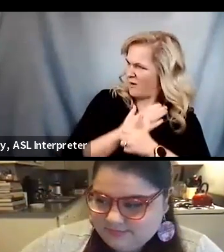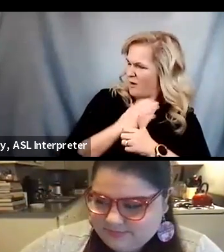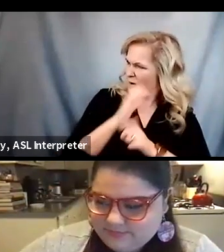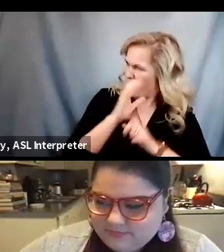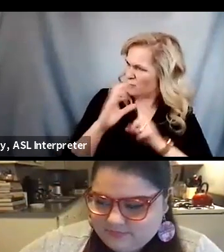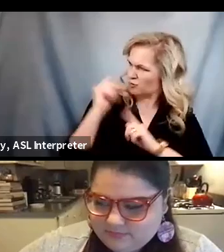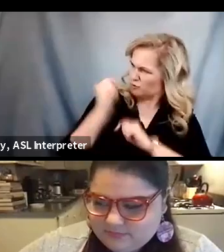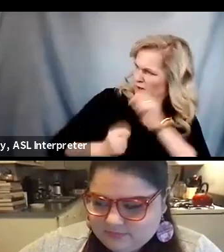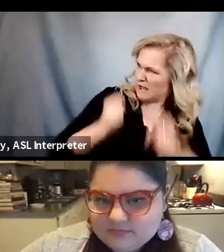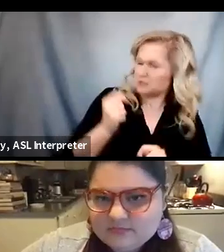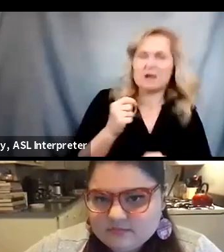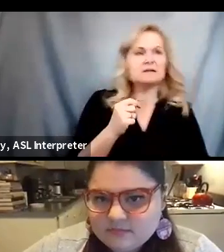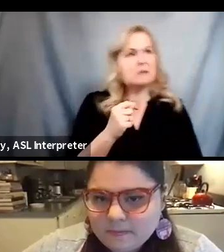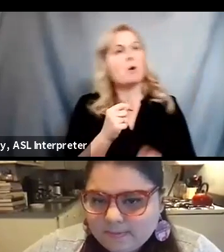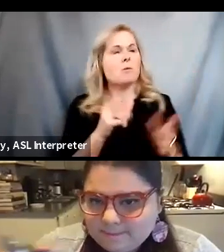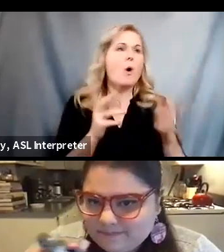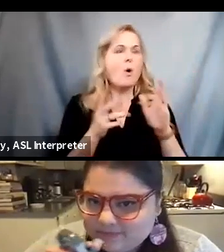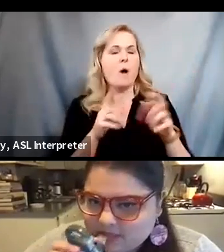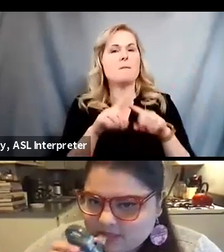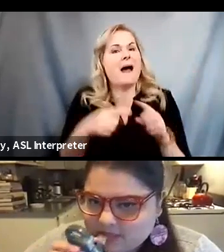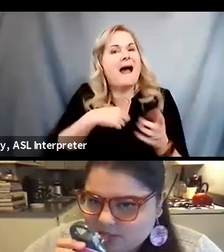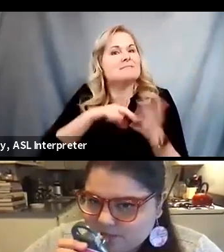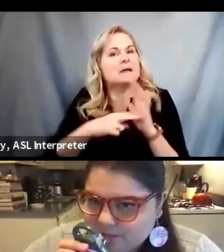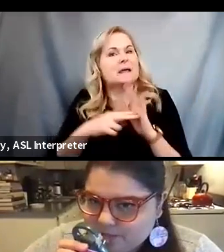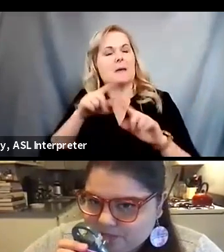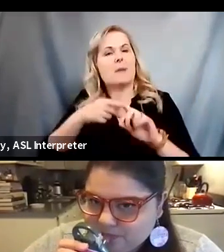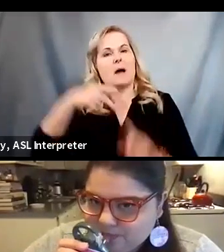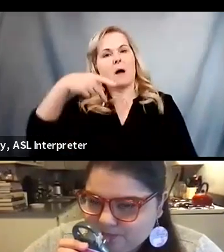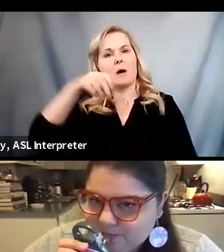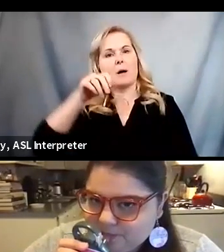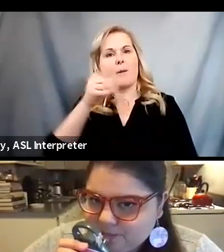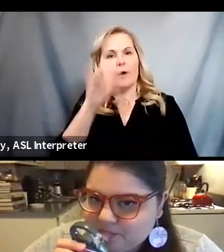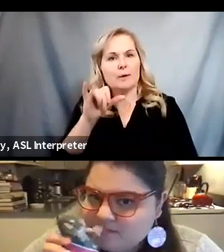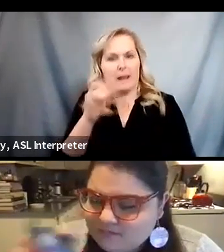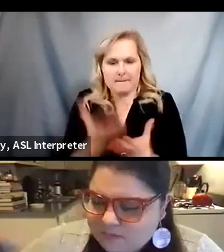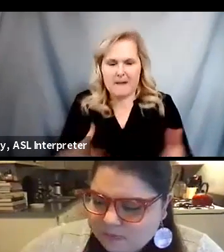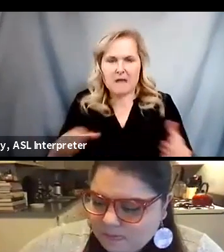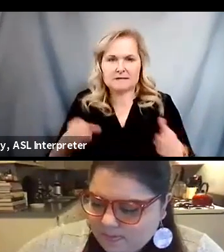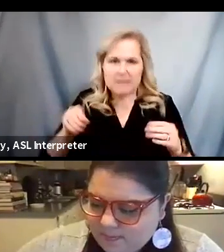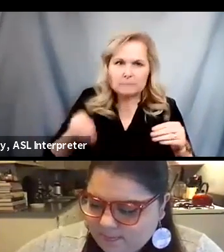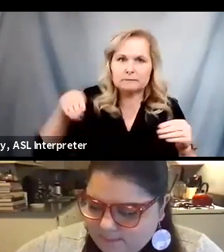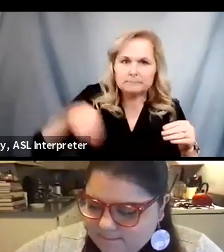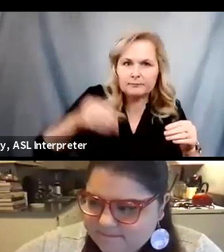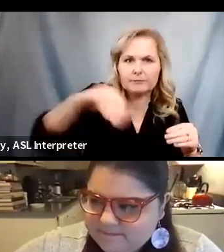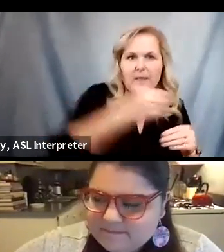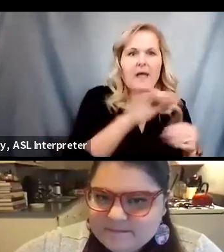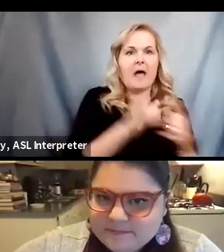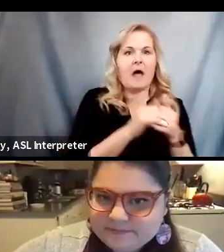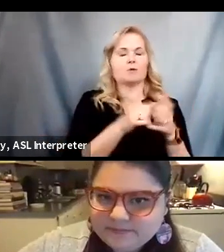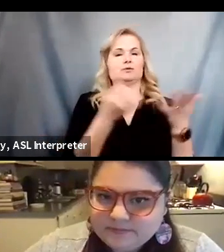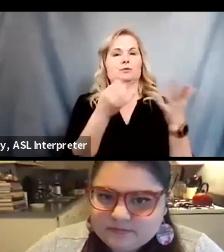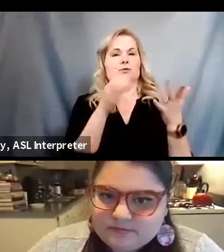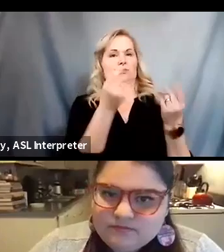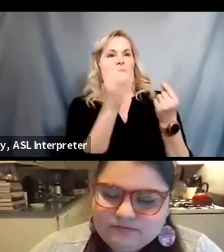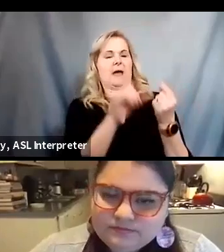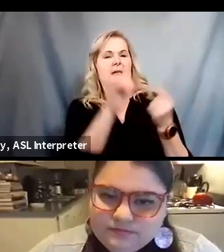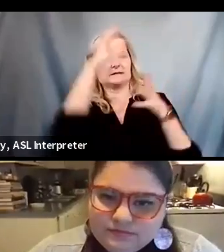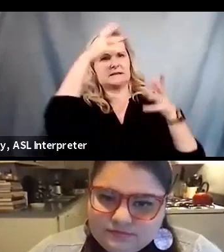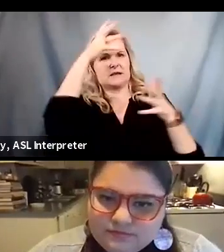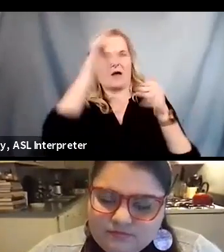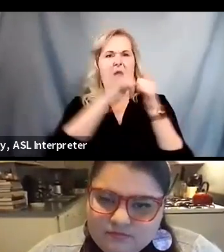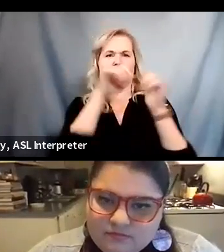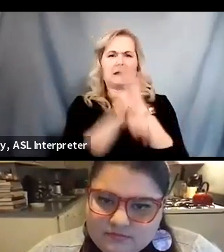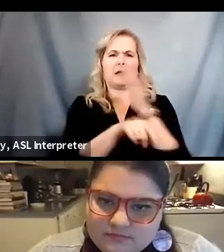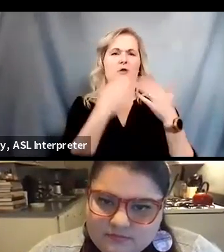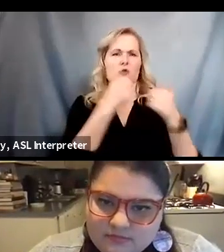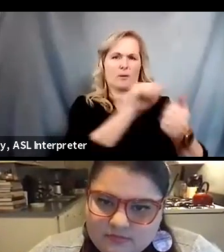think what I'm talking about is like pottery and basketry and how to take a deer in a good way and how to use what is